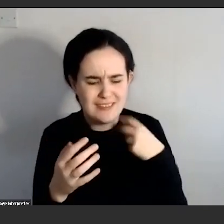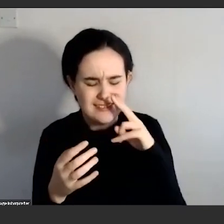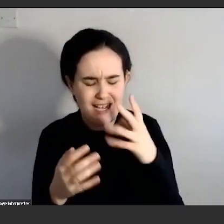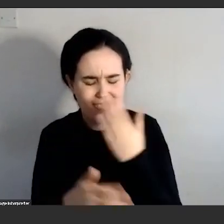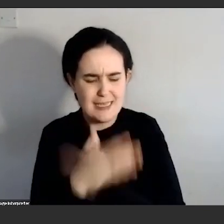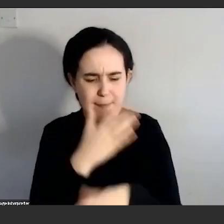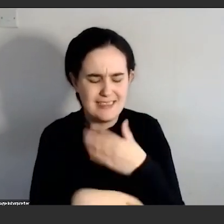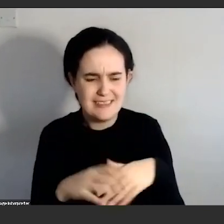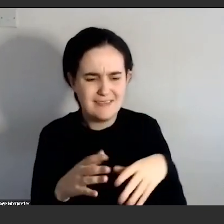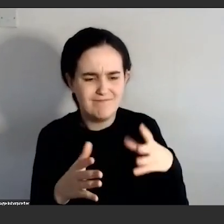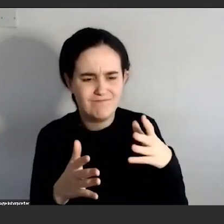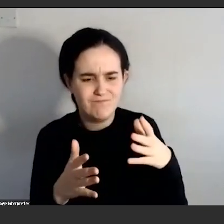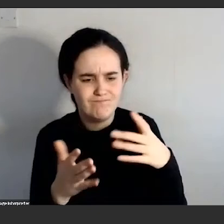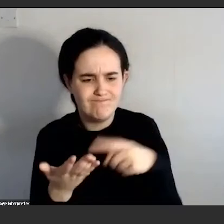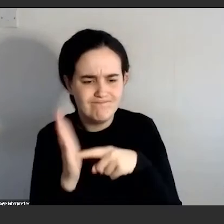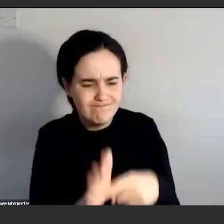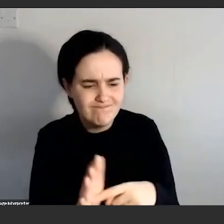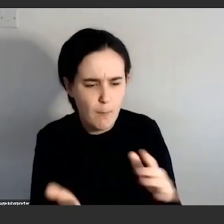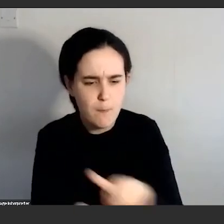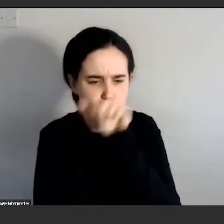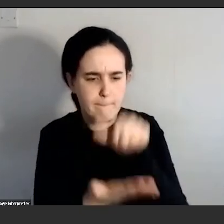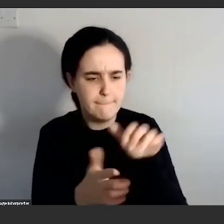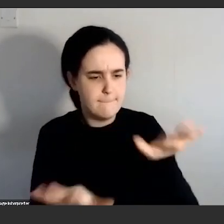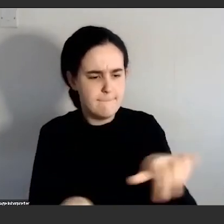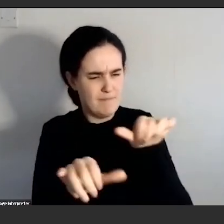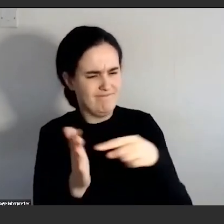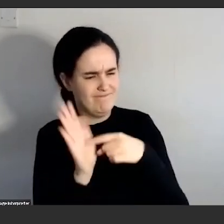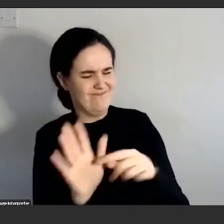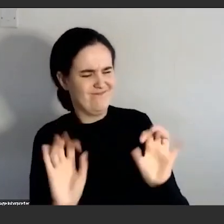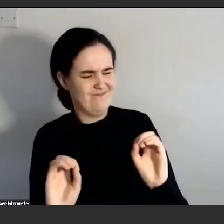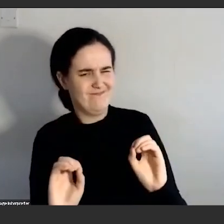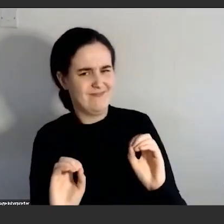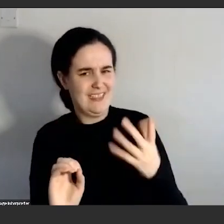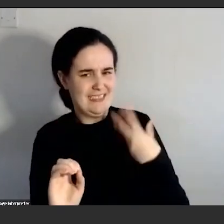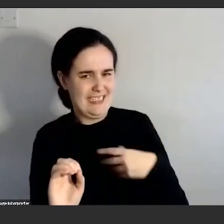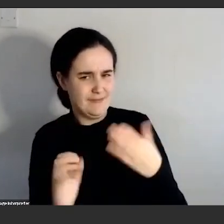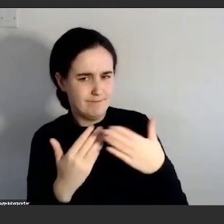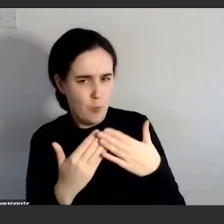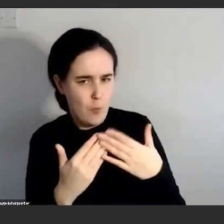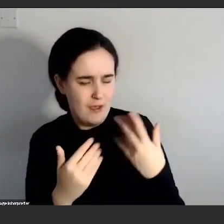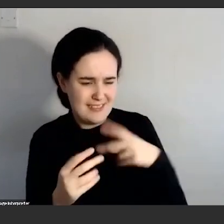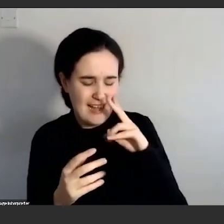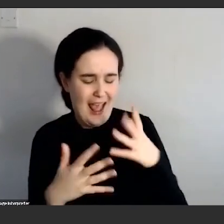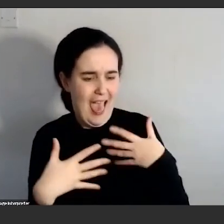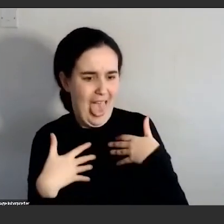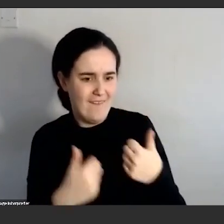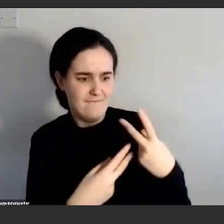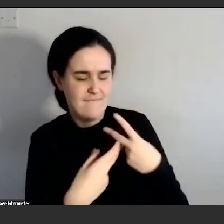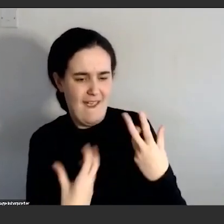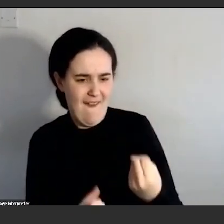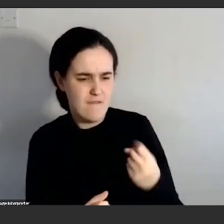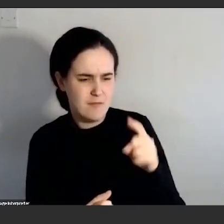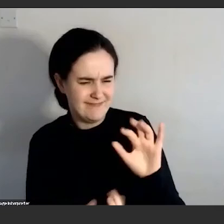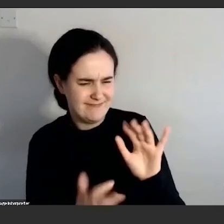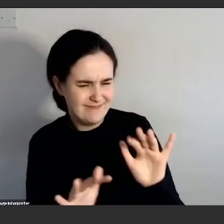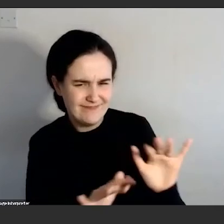health leader, you're working in the public sector, and you're working on public sector interventions, how do you